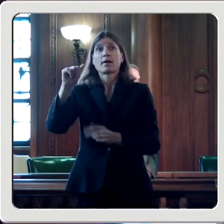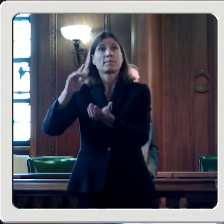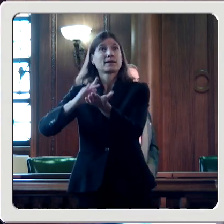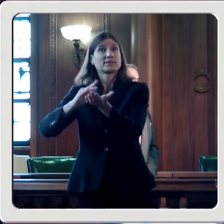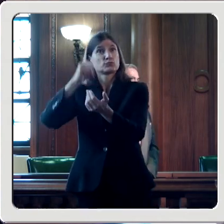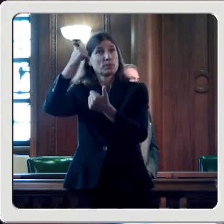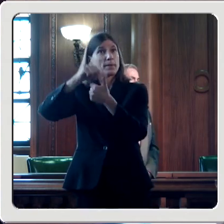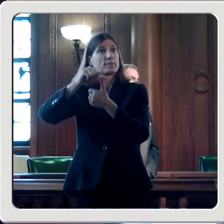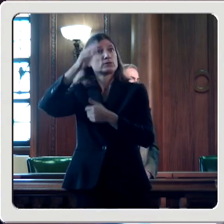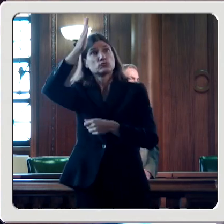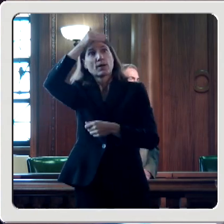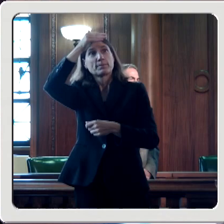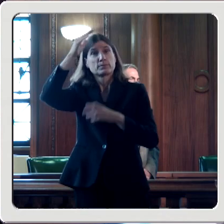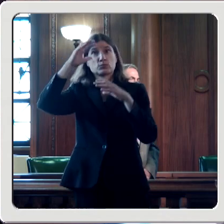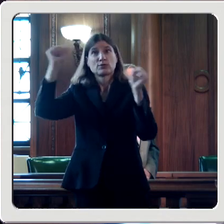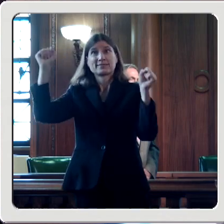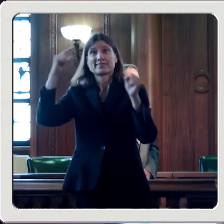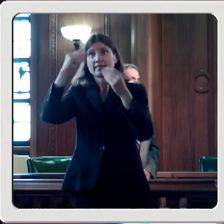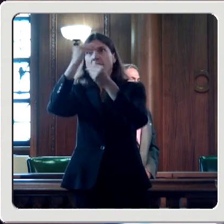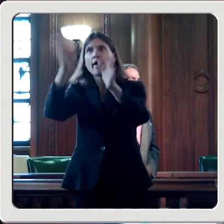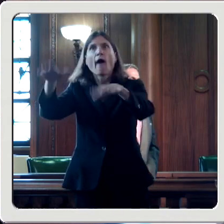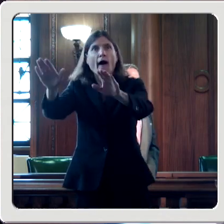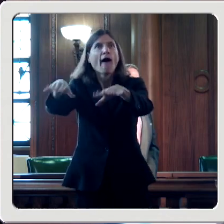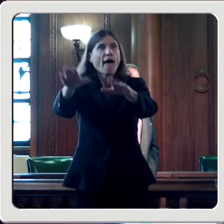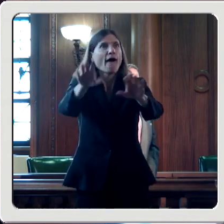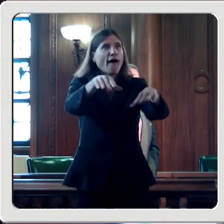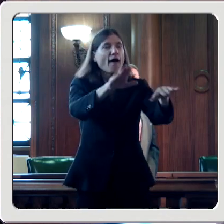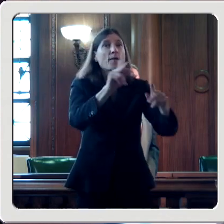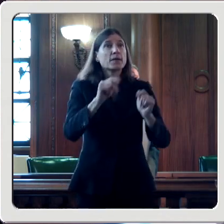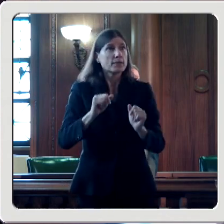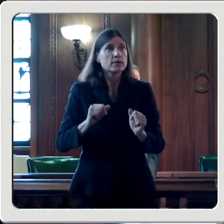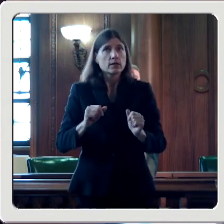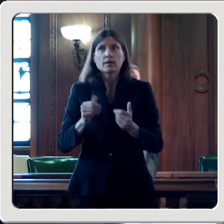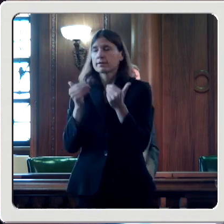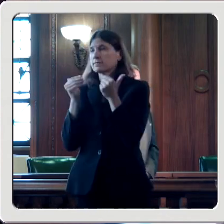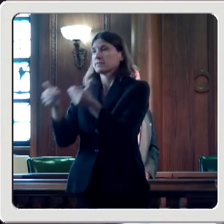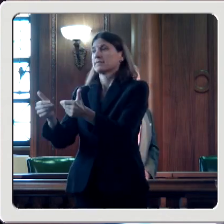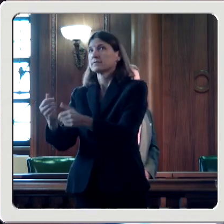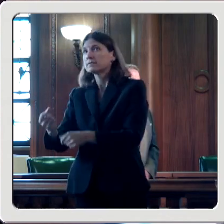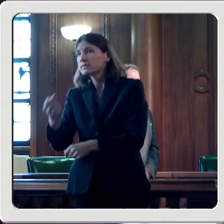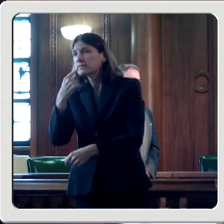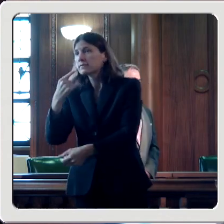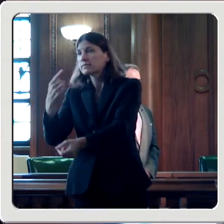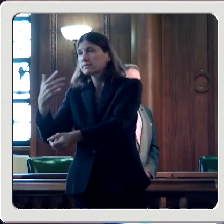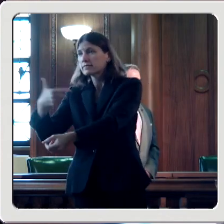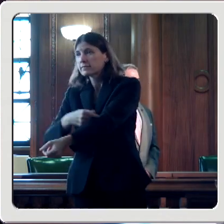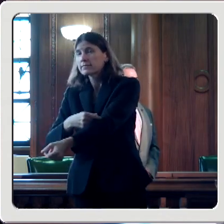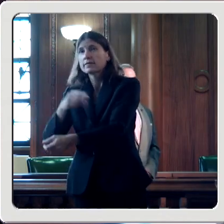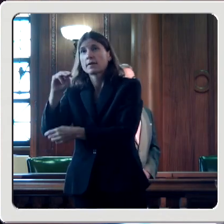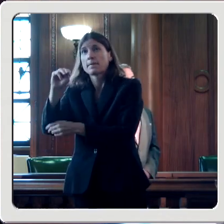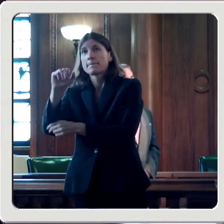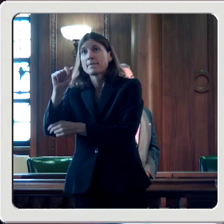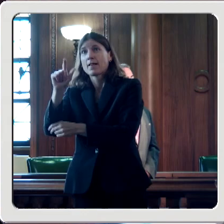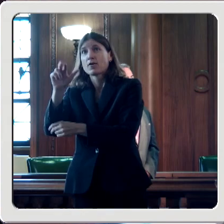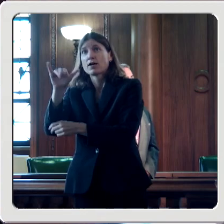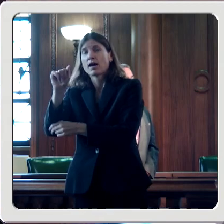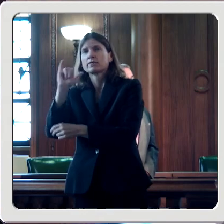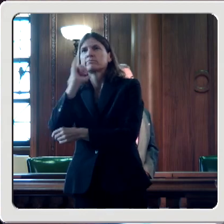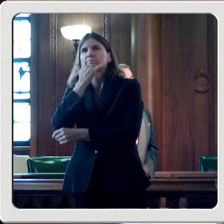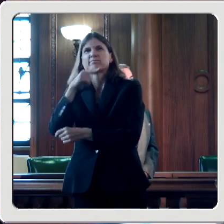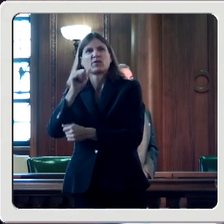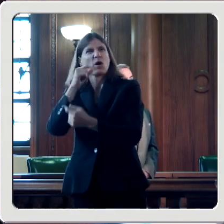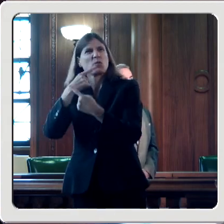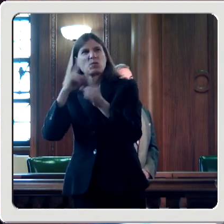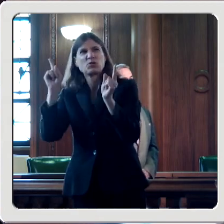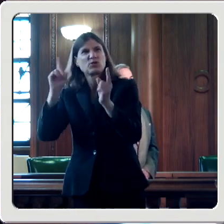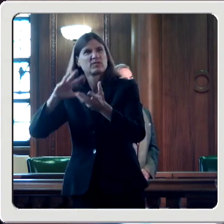an EUA, and it also has some conflicting results. The data that was used largely